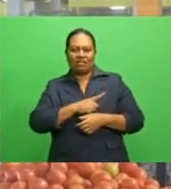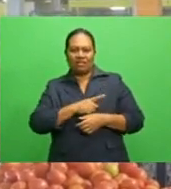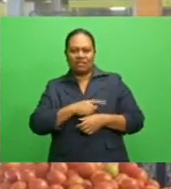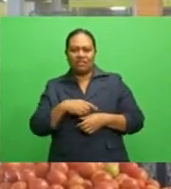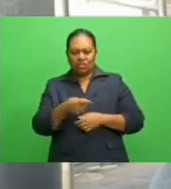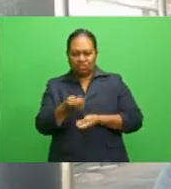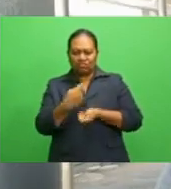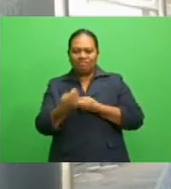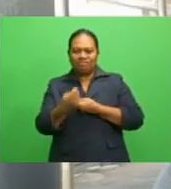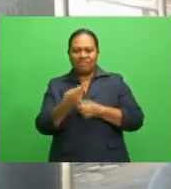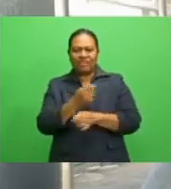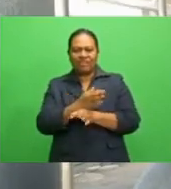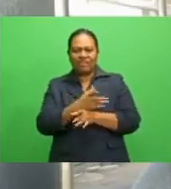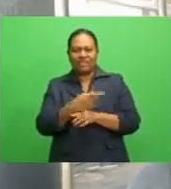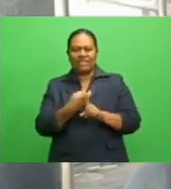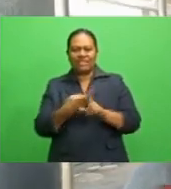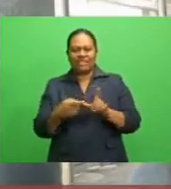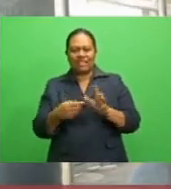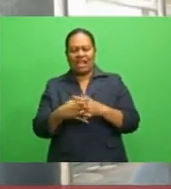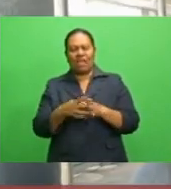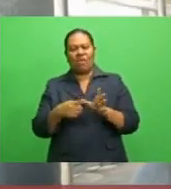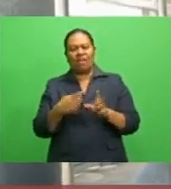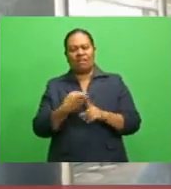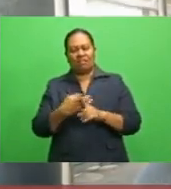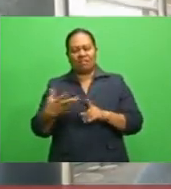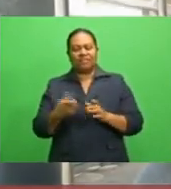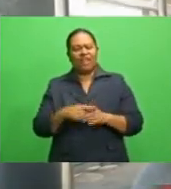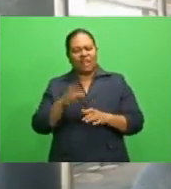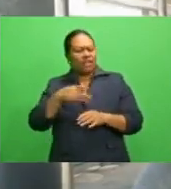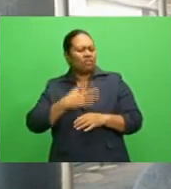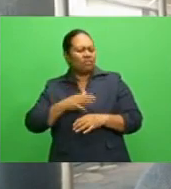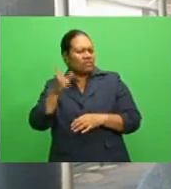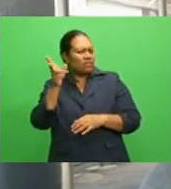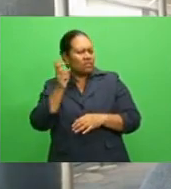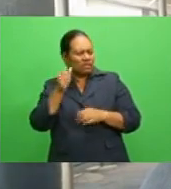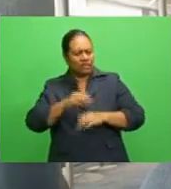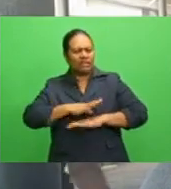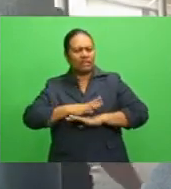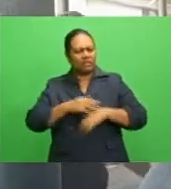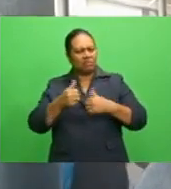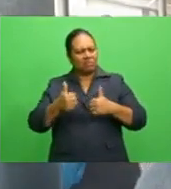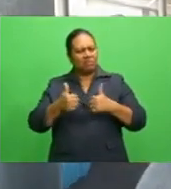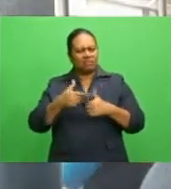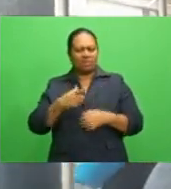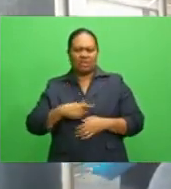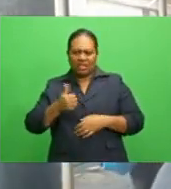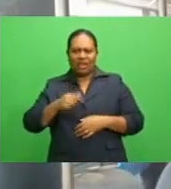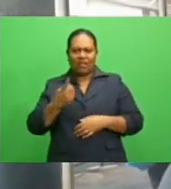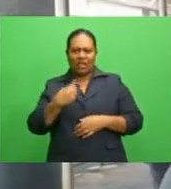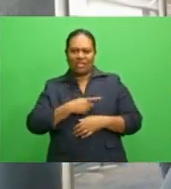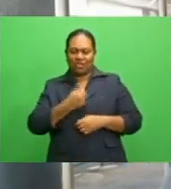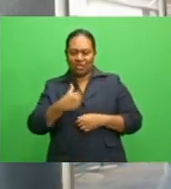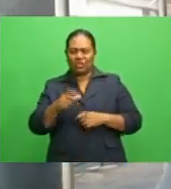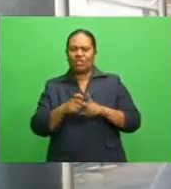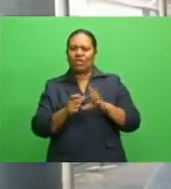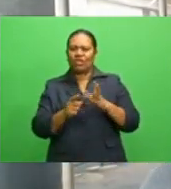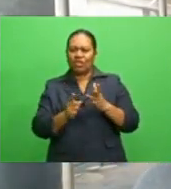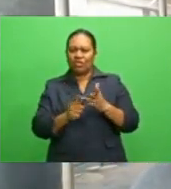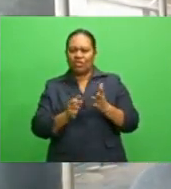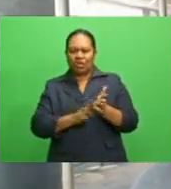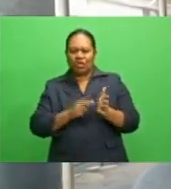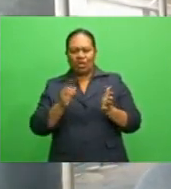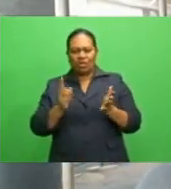can eat. We are satisfied and happy to hear that the ban on Kaukau and Donu has been lifted because it will greatly help us